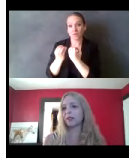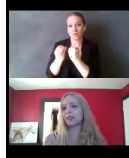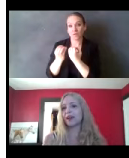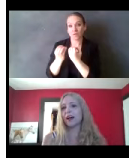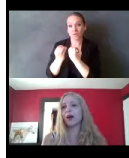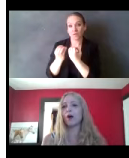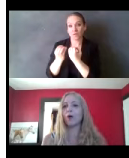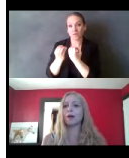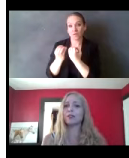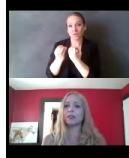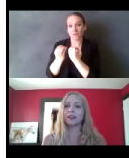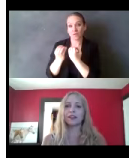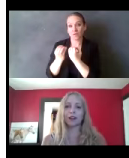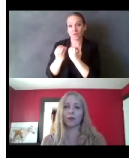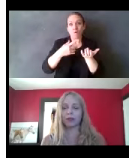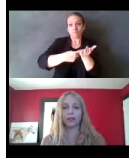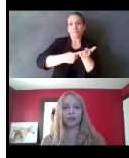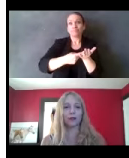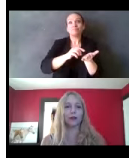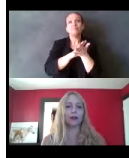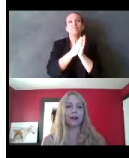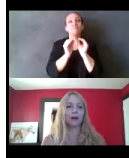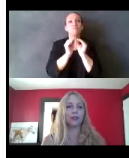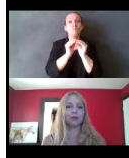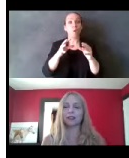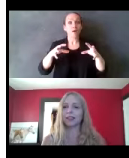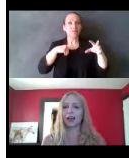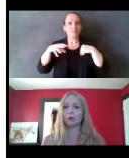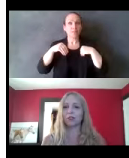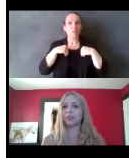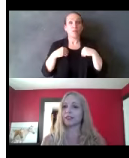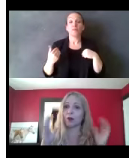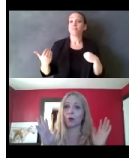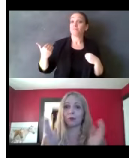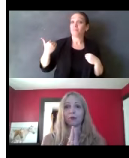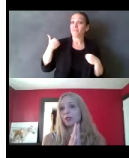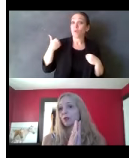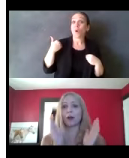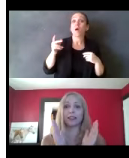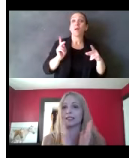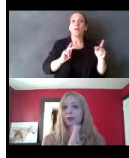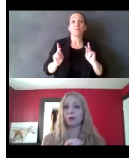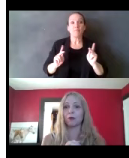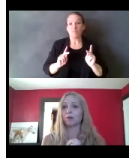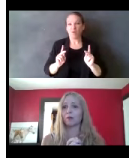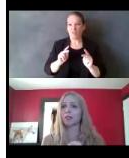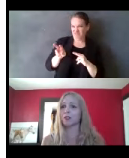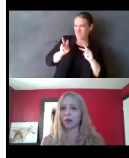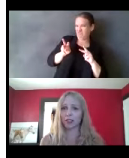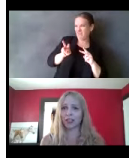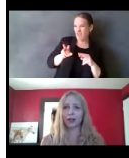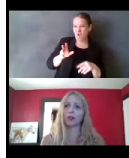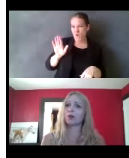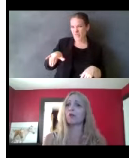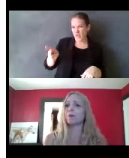used to be, oh, I'm seeing a therapist, or something like that was seen as, oh, you're crazy, or what a